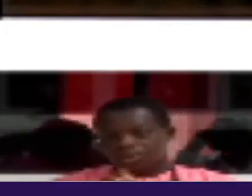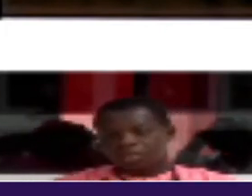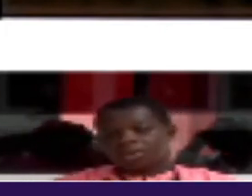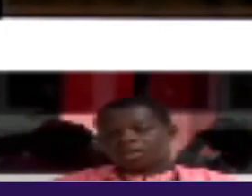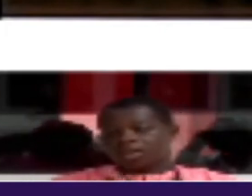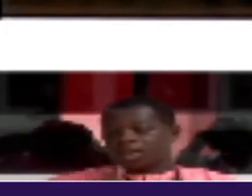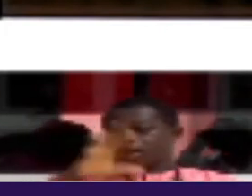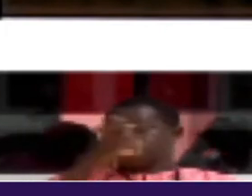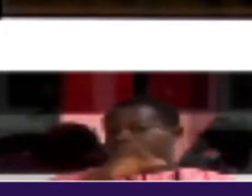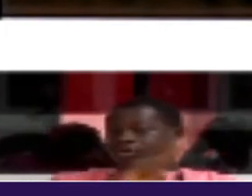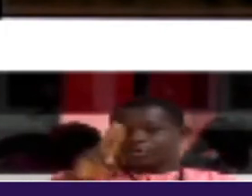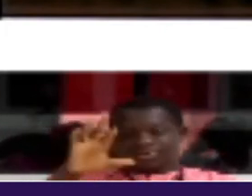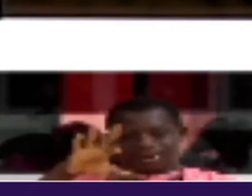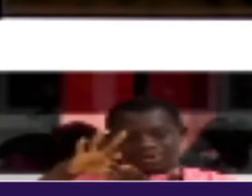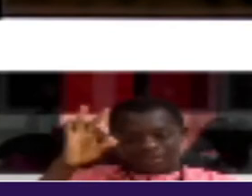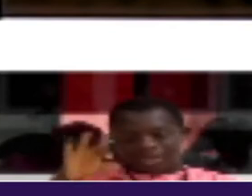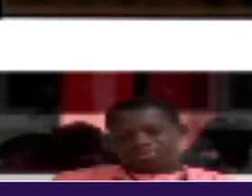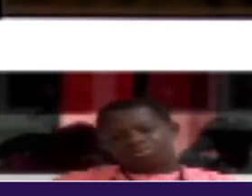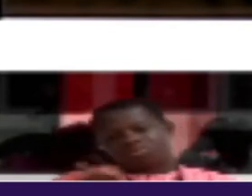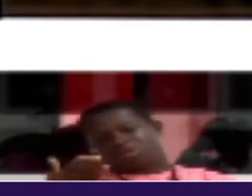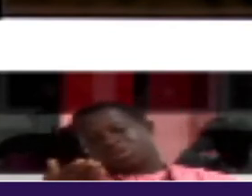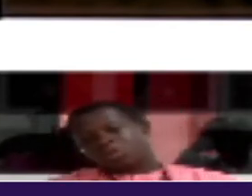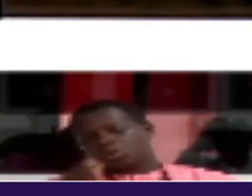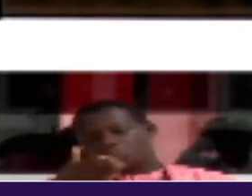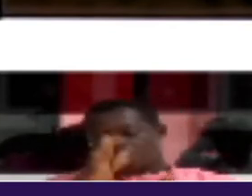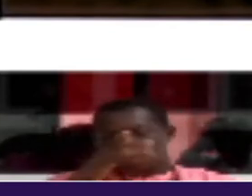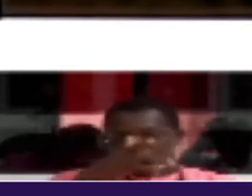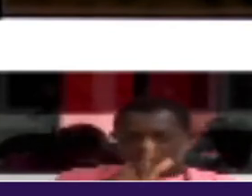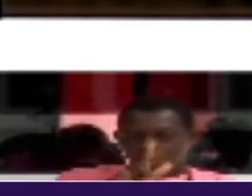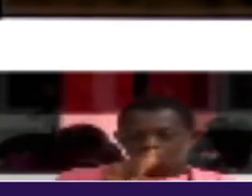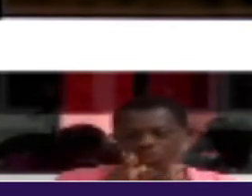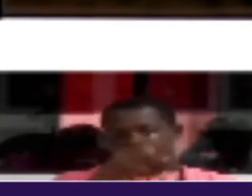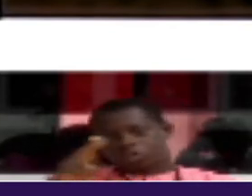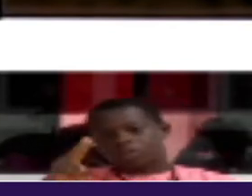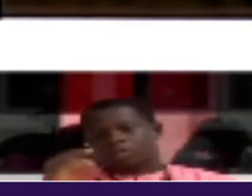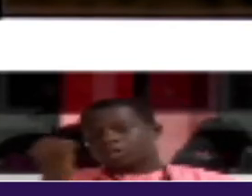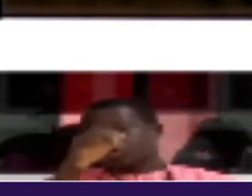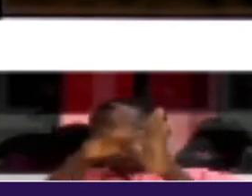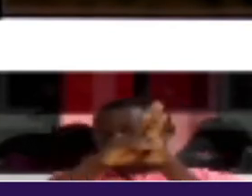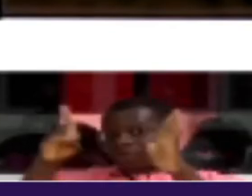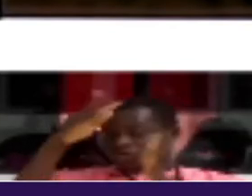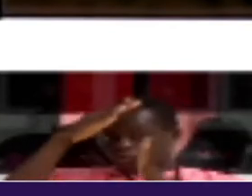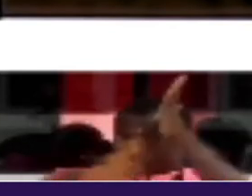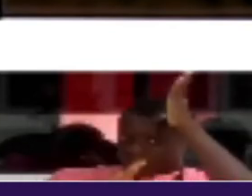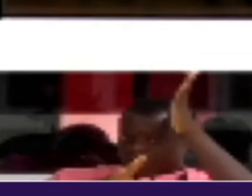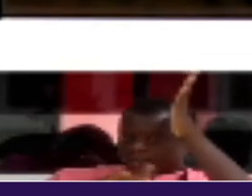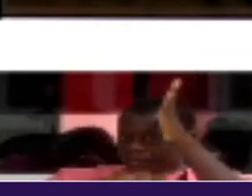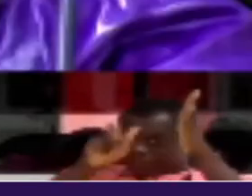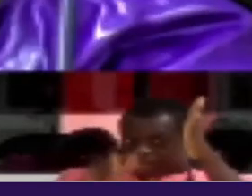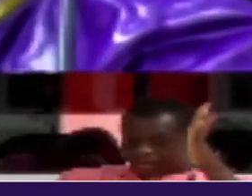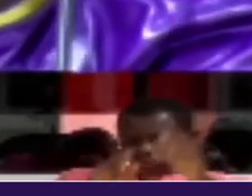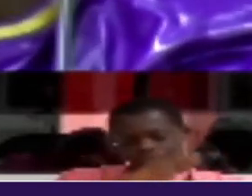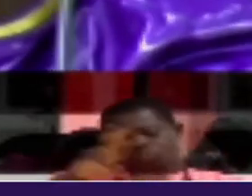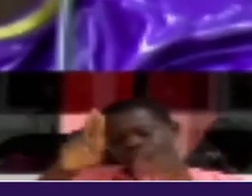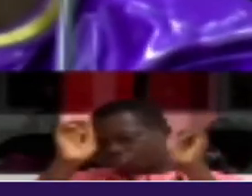I cannot decide whether it's by chance because it left to the command. Because as a private soldier, you cannot decide for yourself.